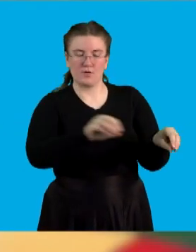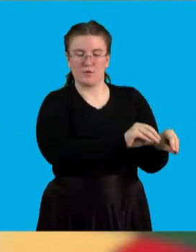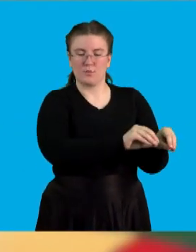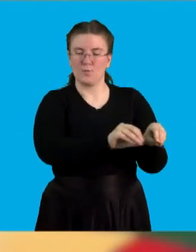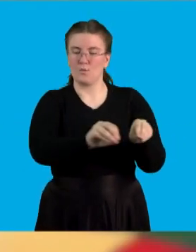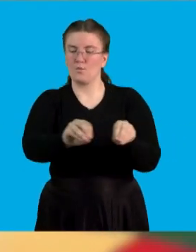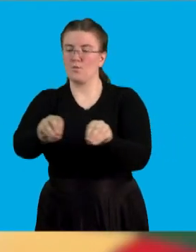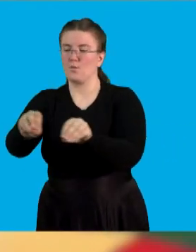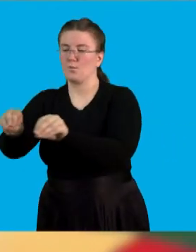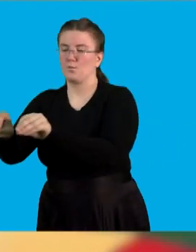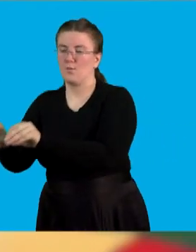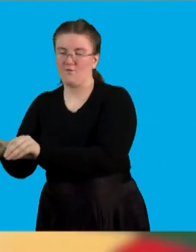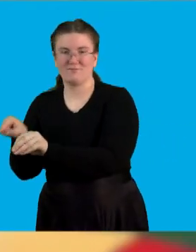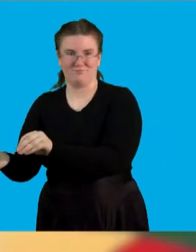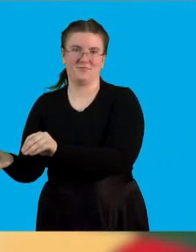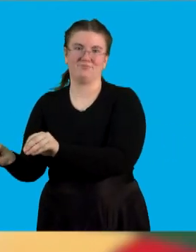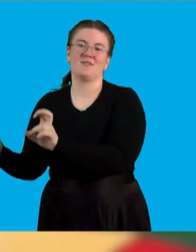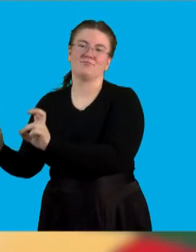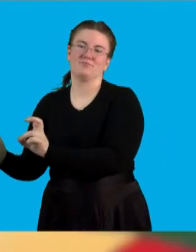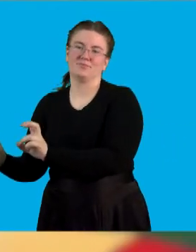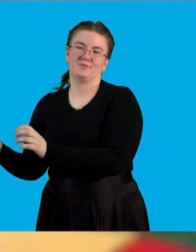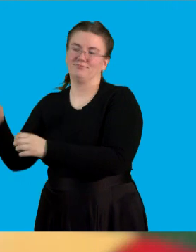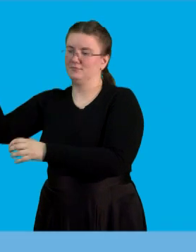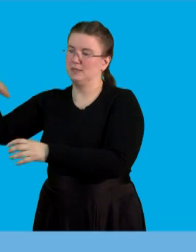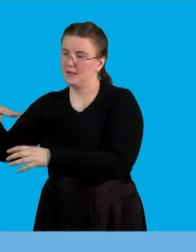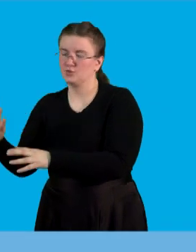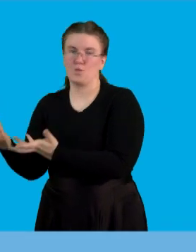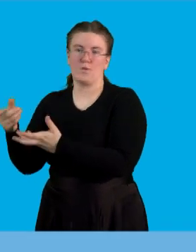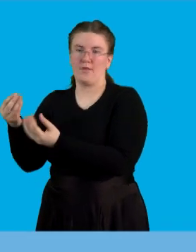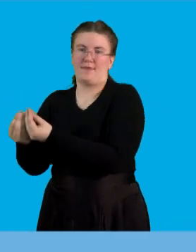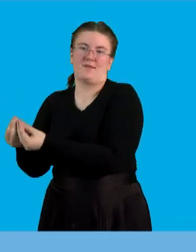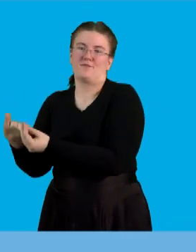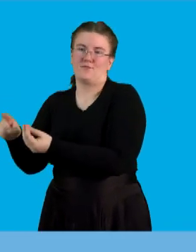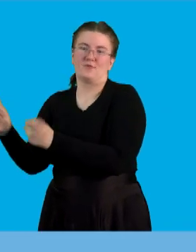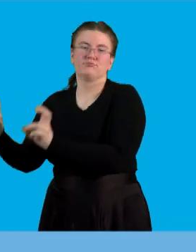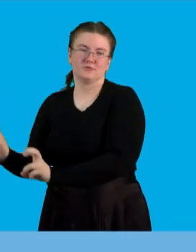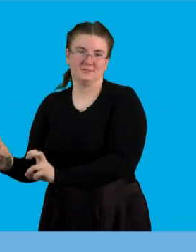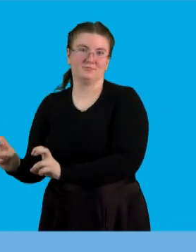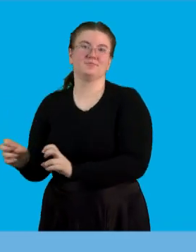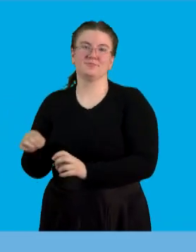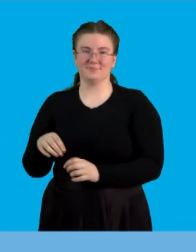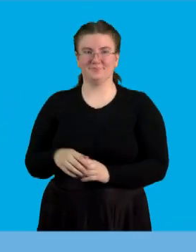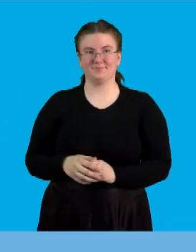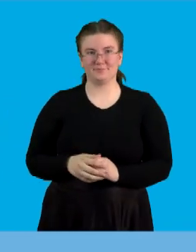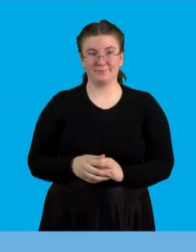terminal, then that is now a conducting pathway for electricity. That's now our electric